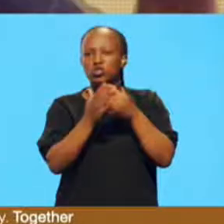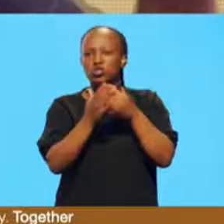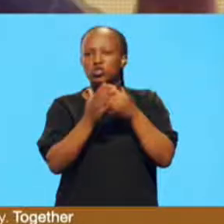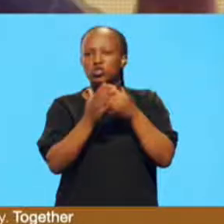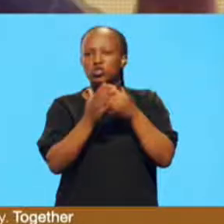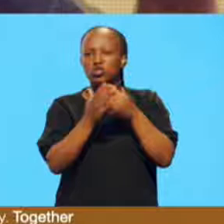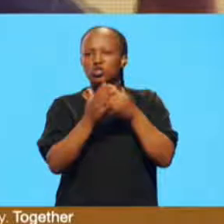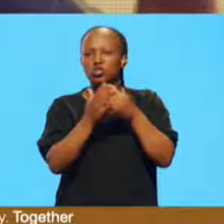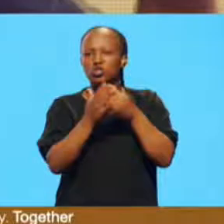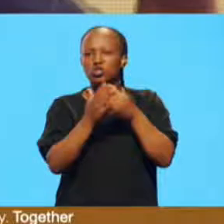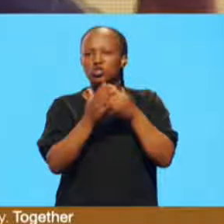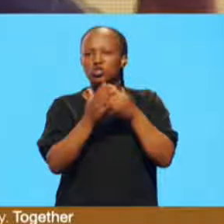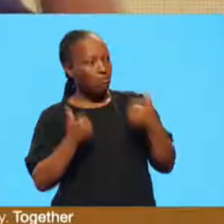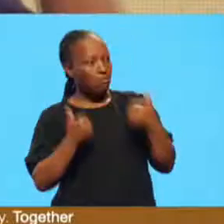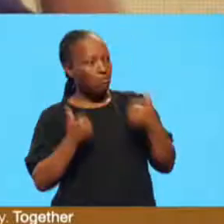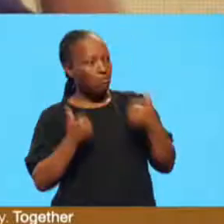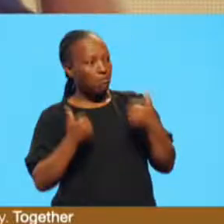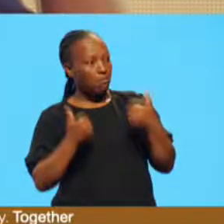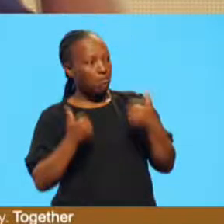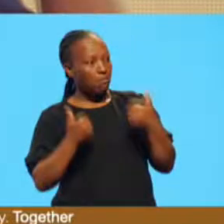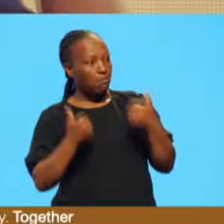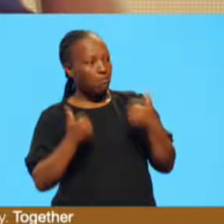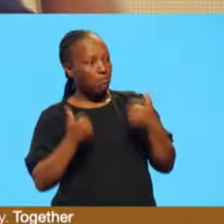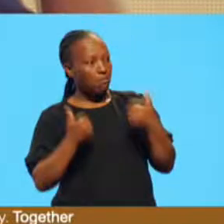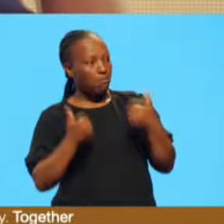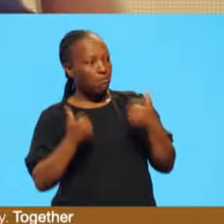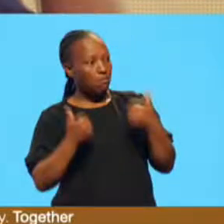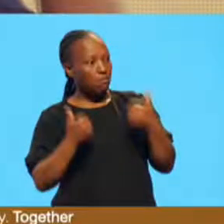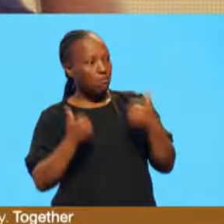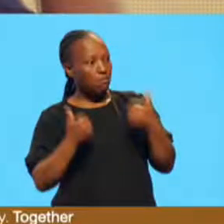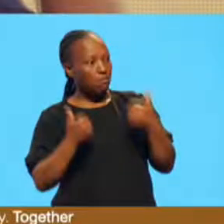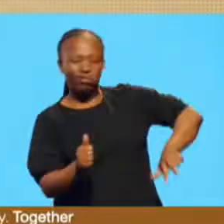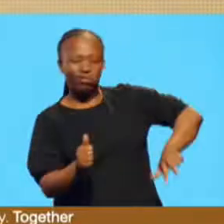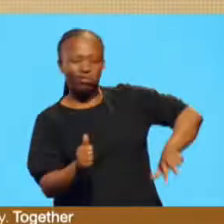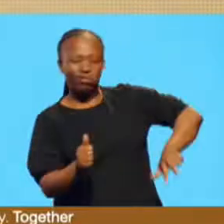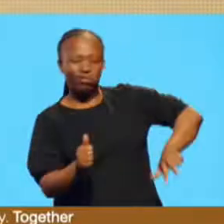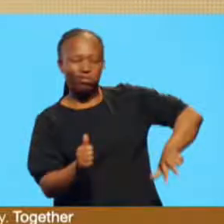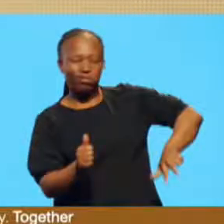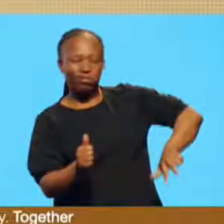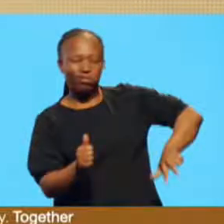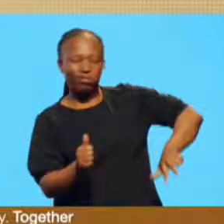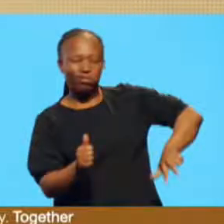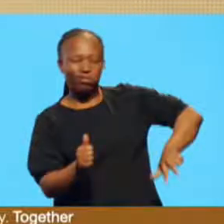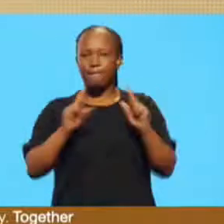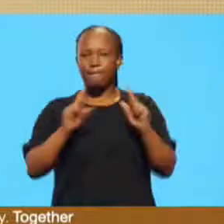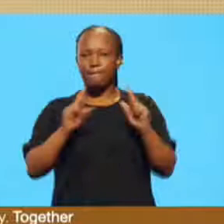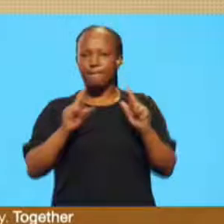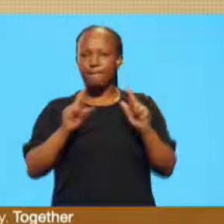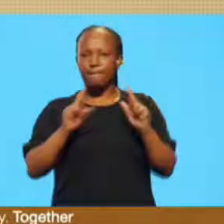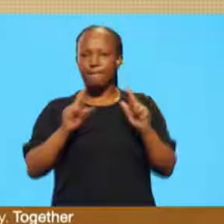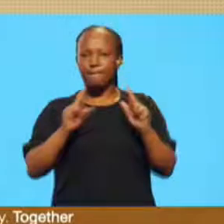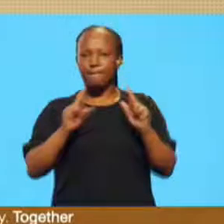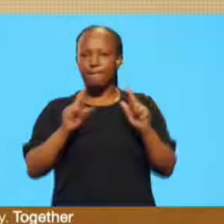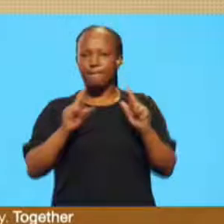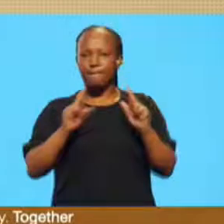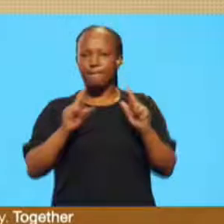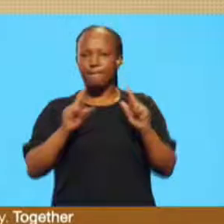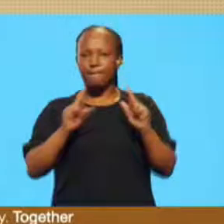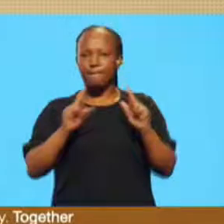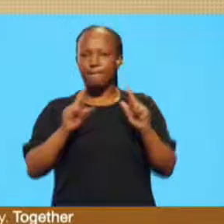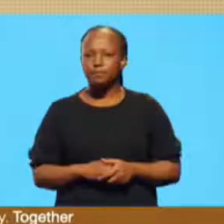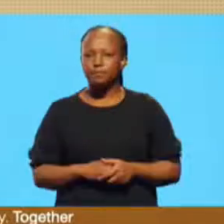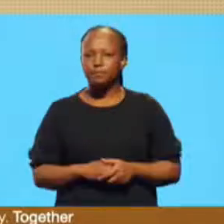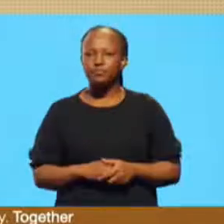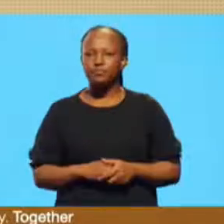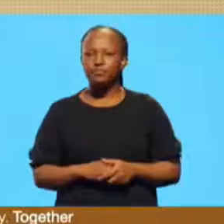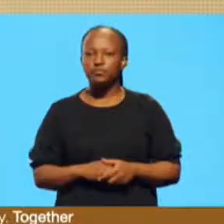You get what I'm saying? So if you're leaving them behind, then your programs are not going to be coherent and so on. So I just want to try and wrap